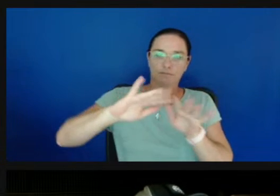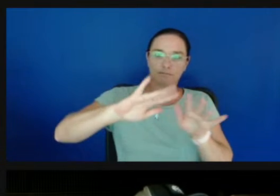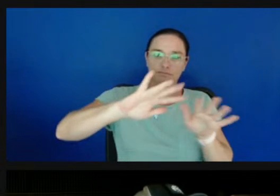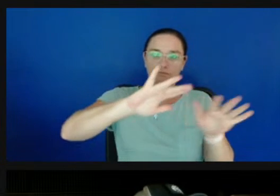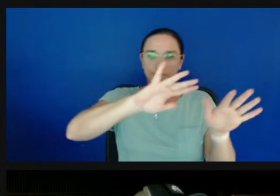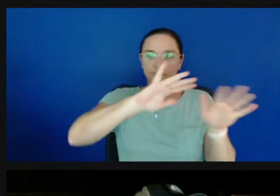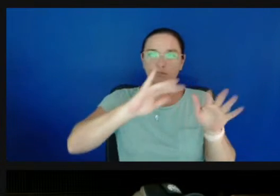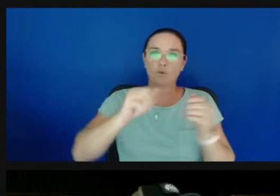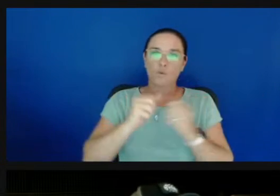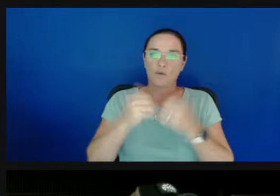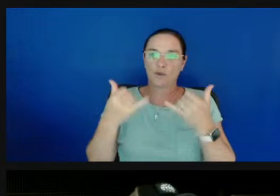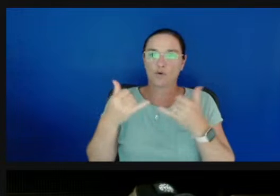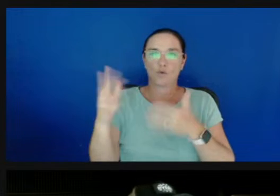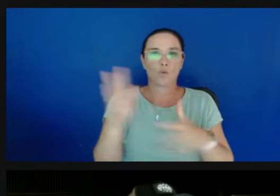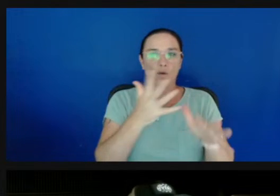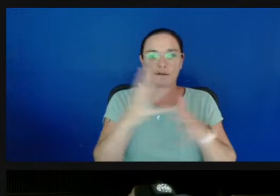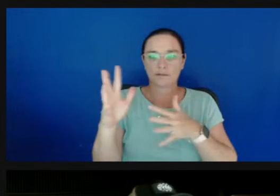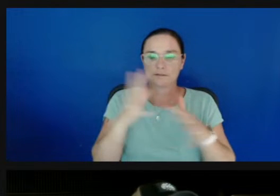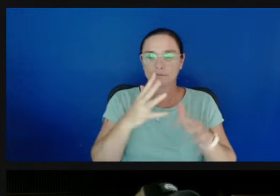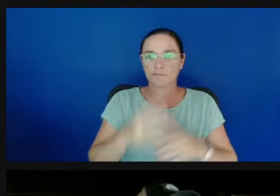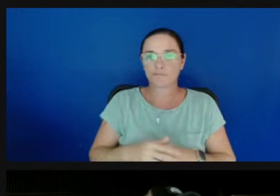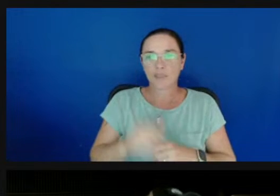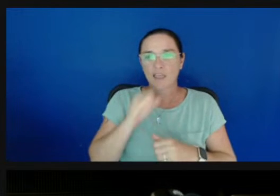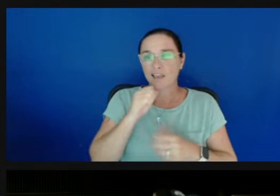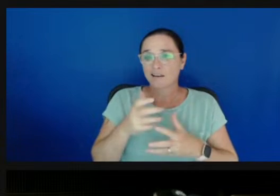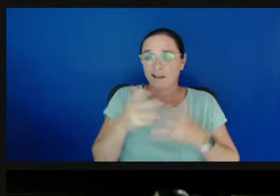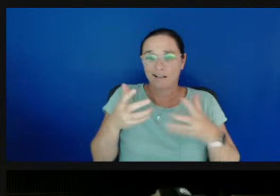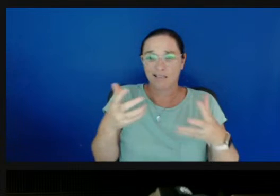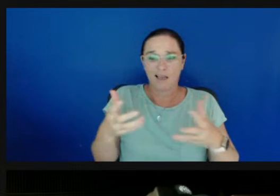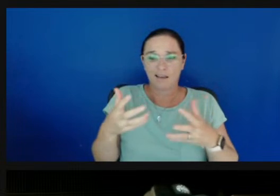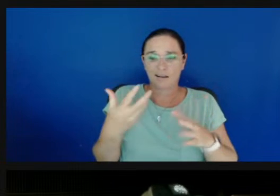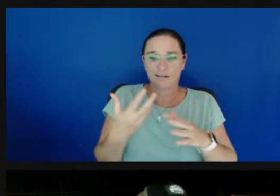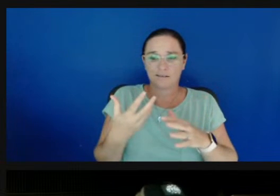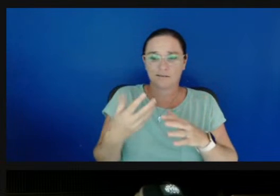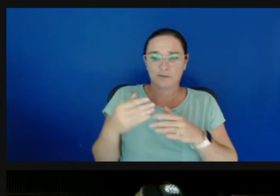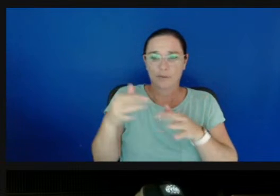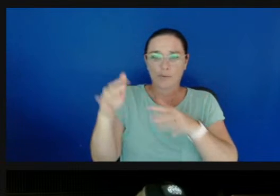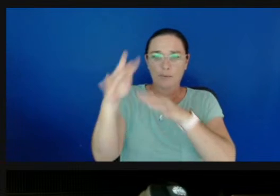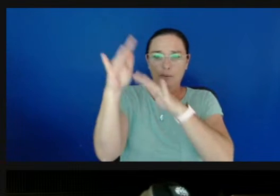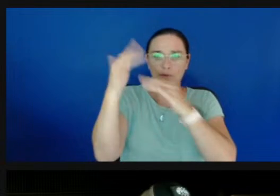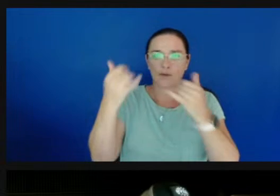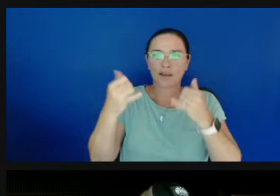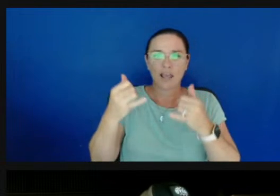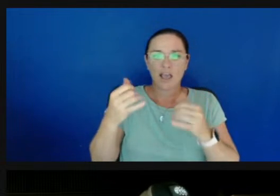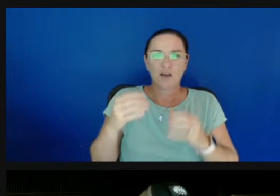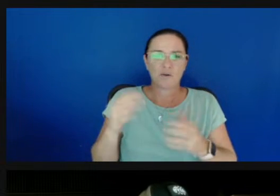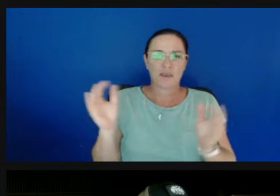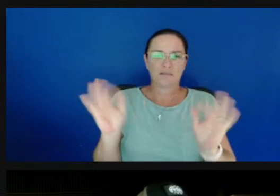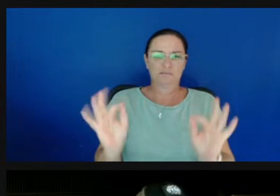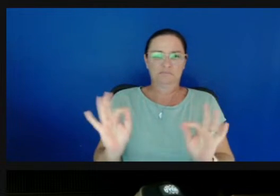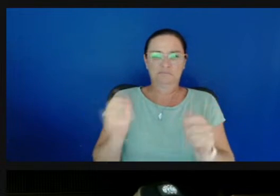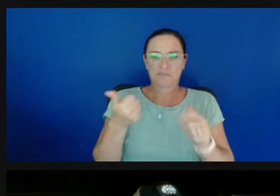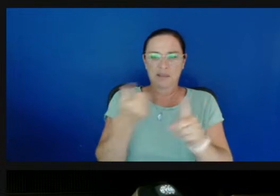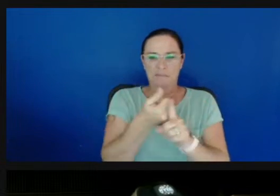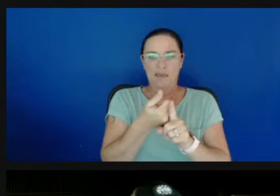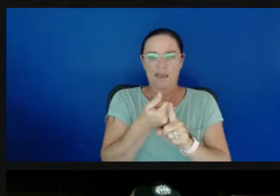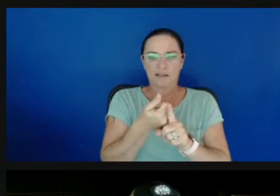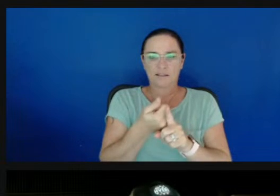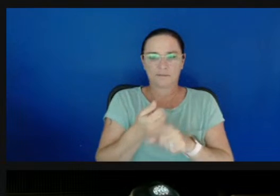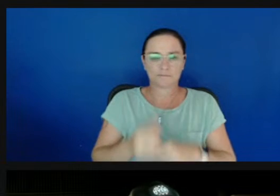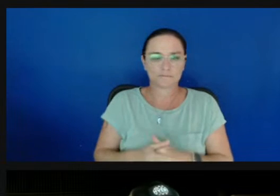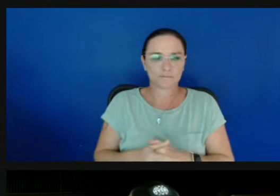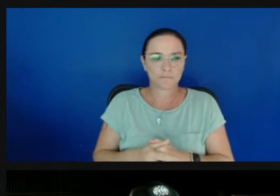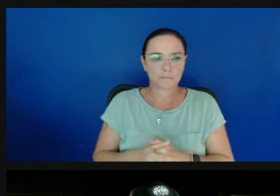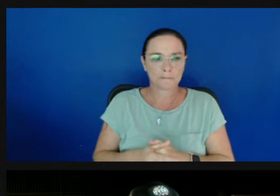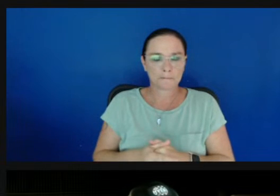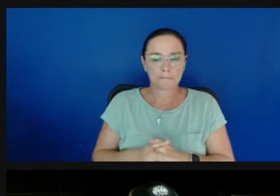current winds. So not a lot coming out and very little impact, and this is still transitioning.